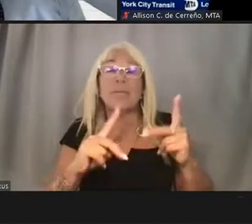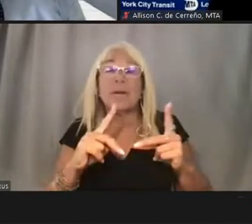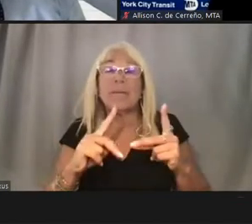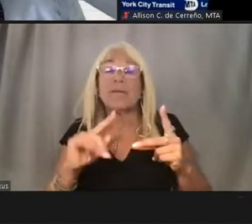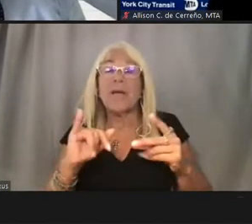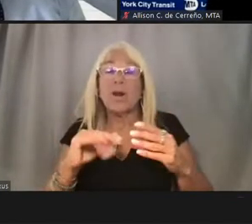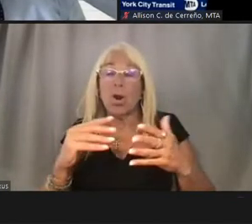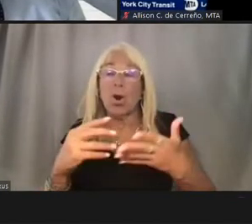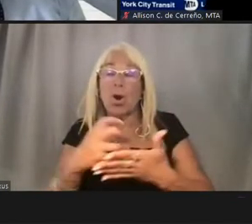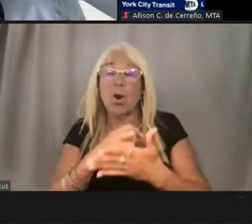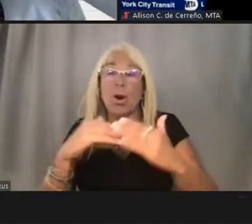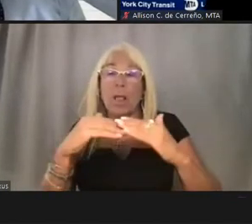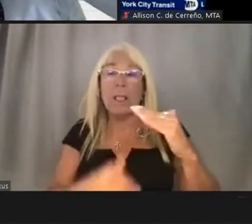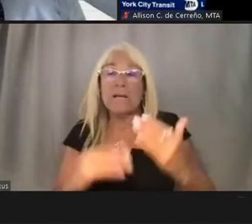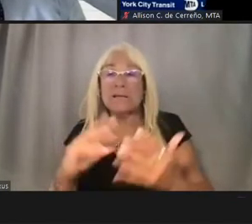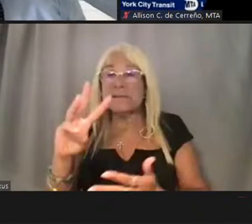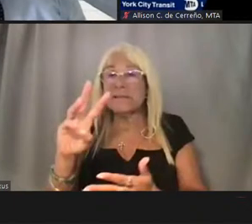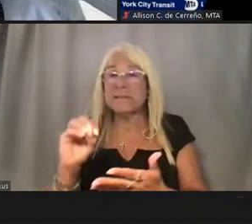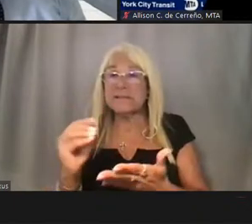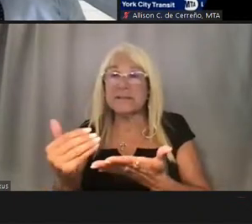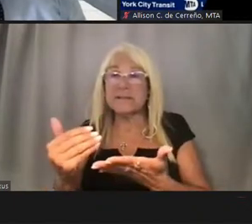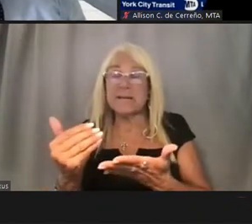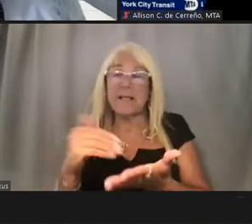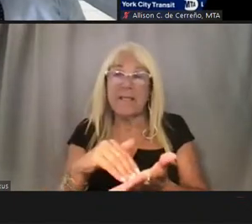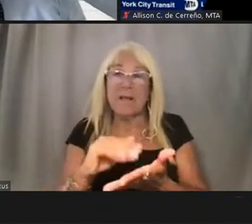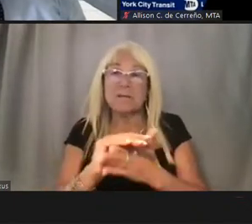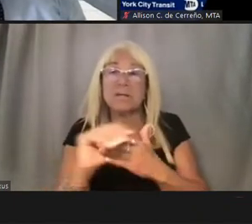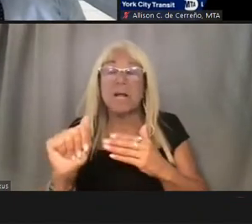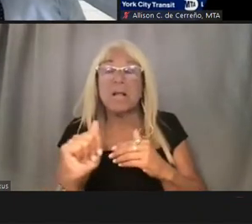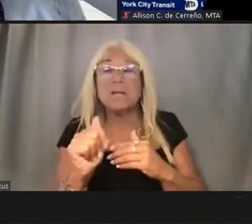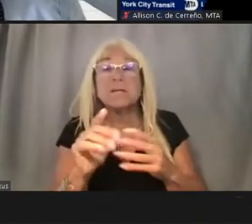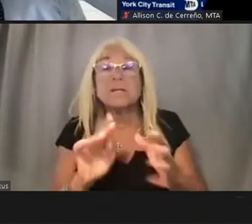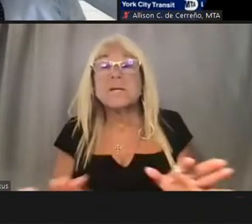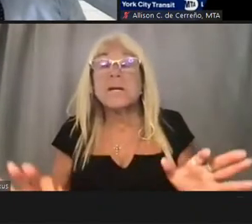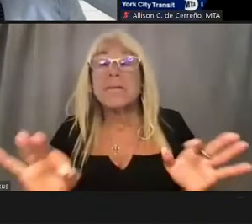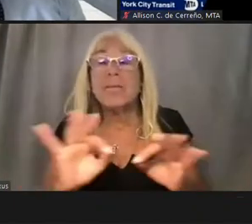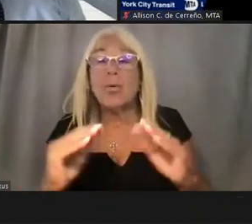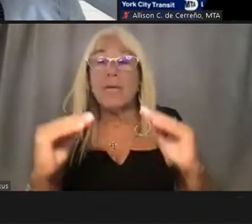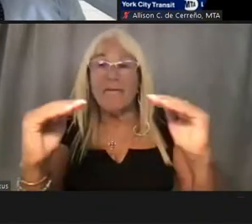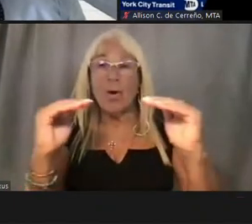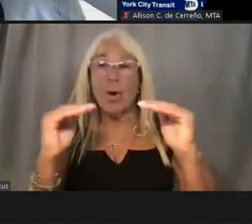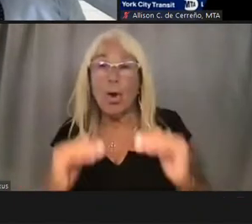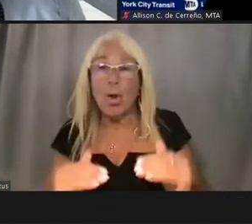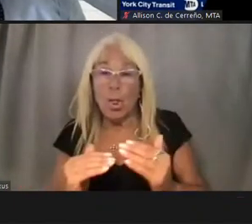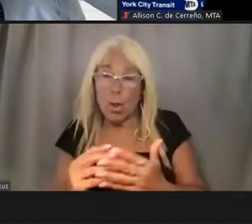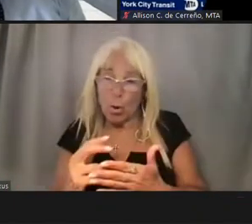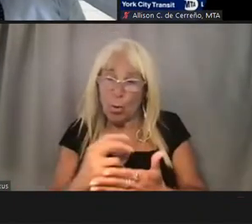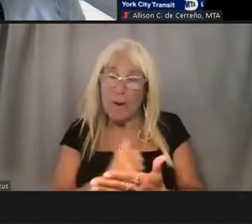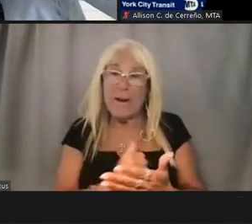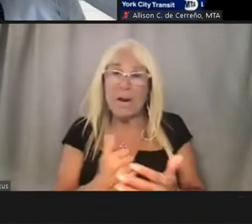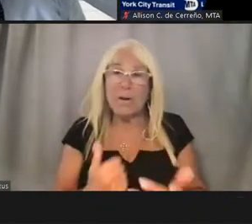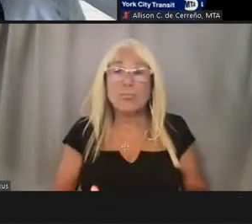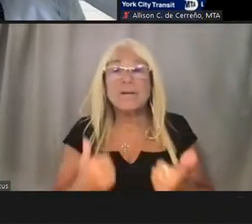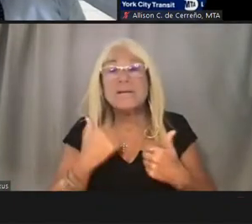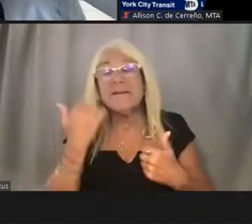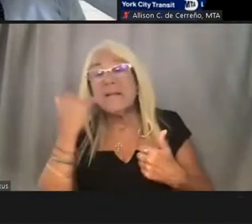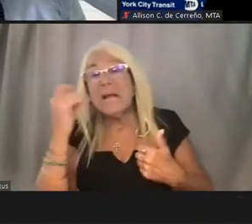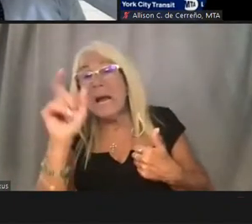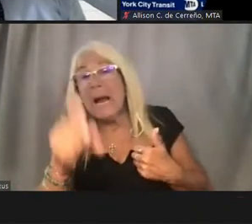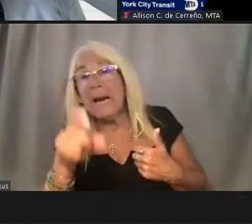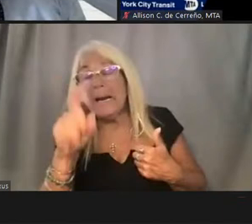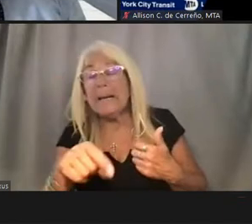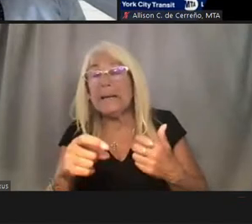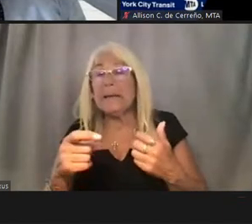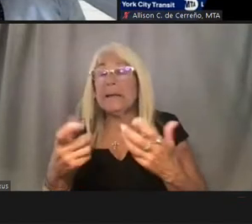than sixty thousand dollars it's really critical for our low-income residents to be able to if they need a vehicle to be able to